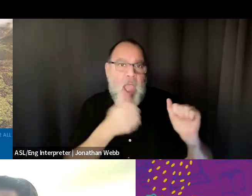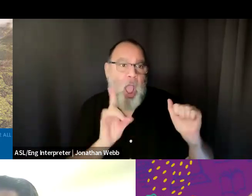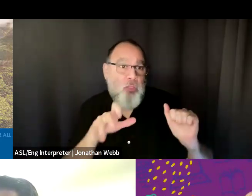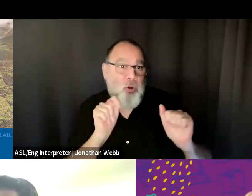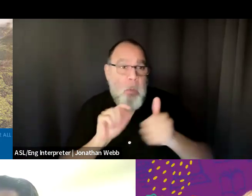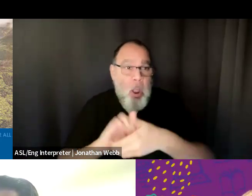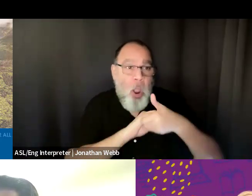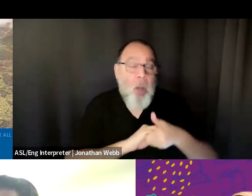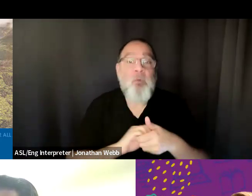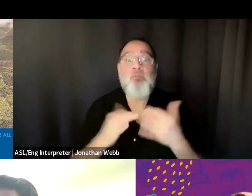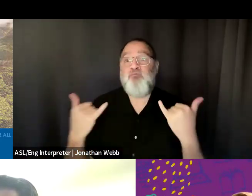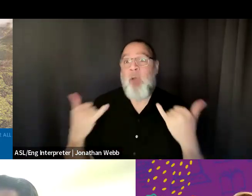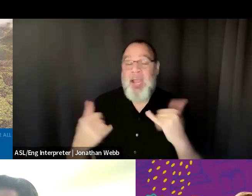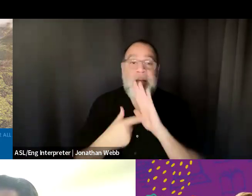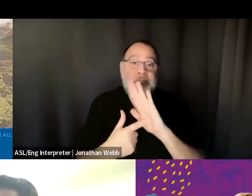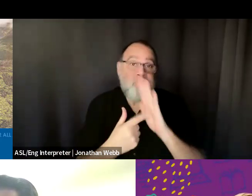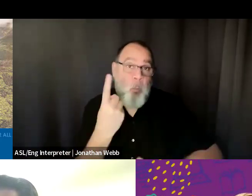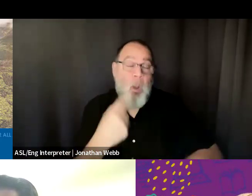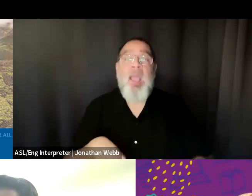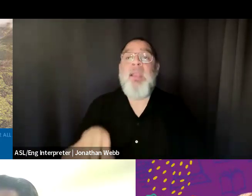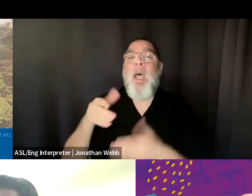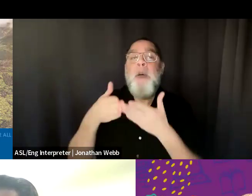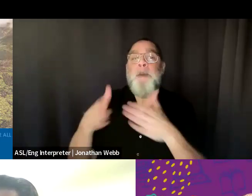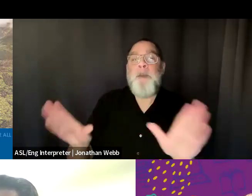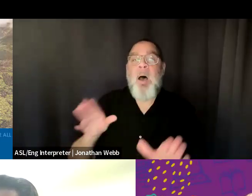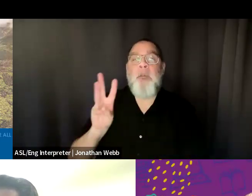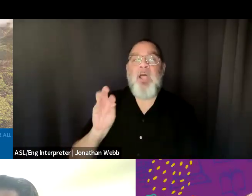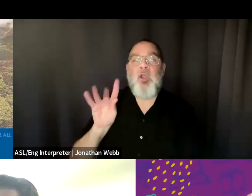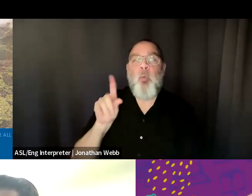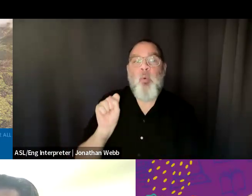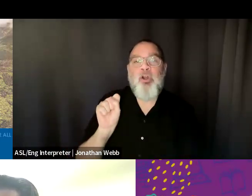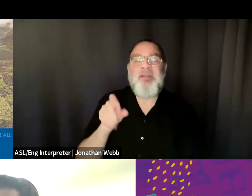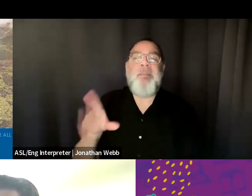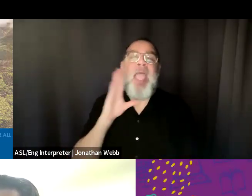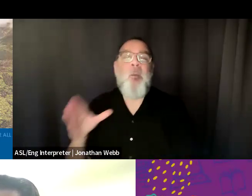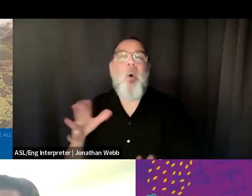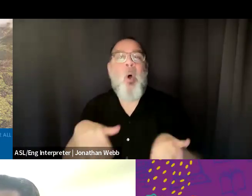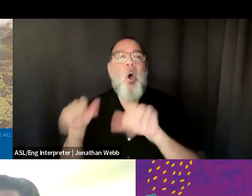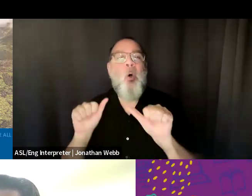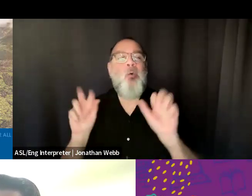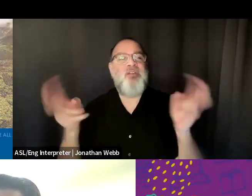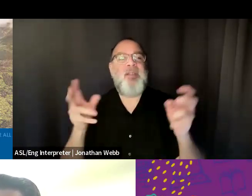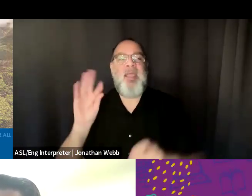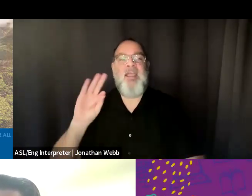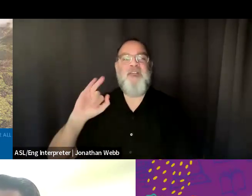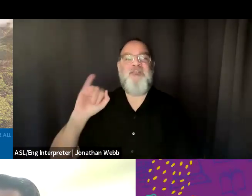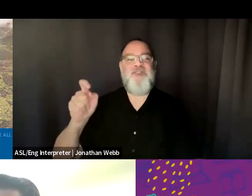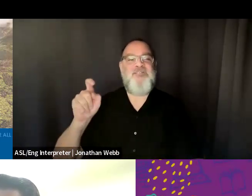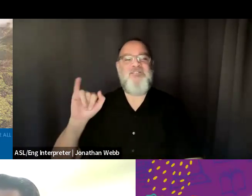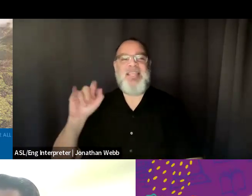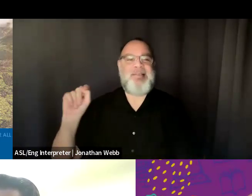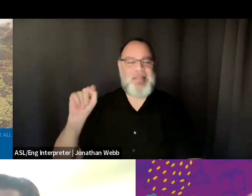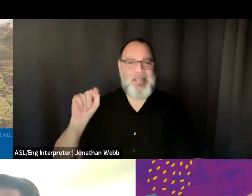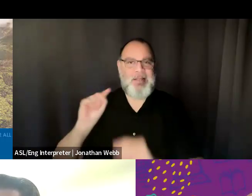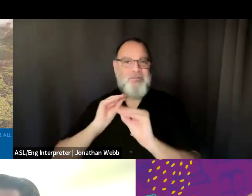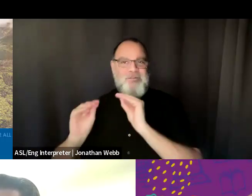with our Public Works department that is going to be hosting Fix-It clinics at our libraries, which could even be